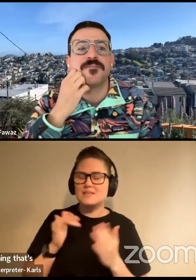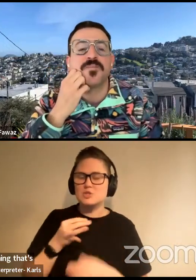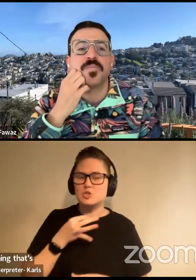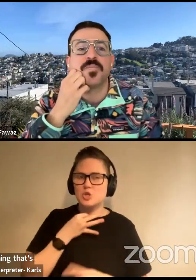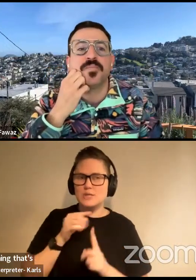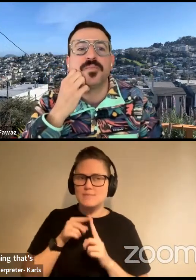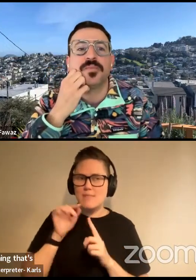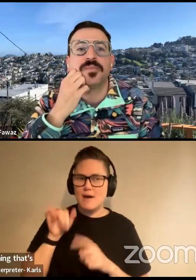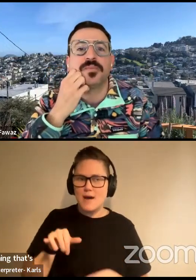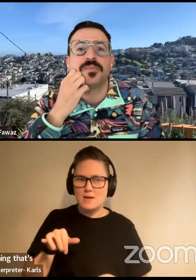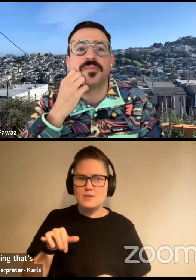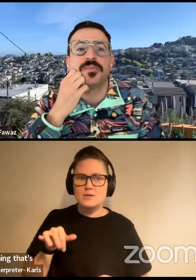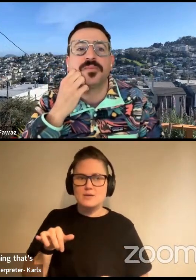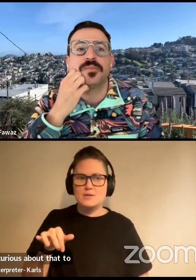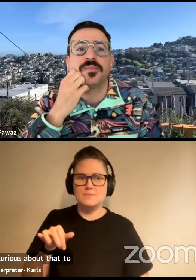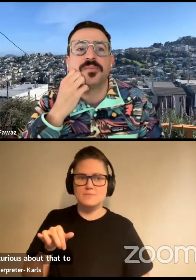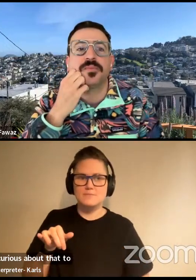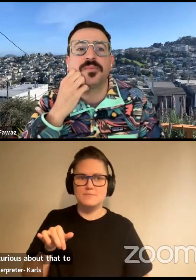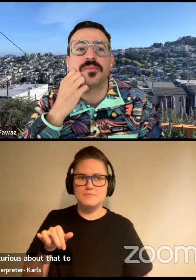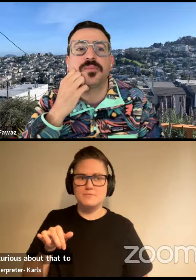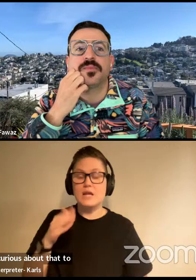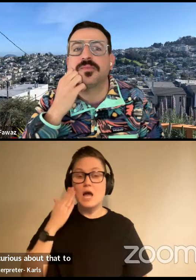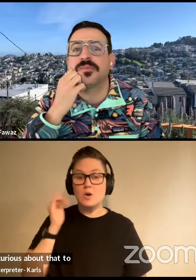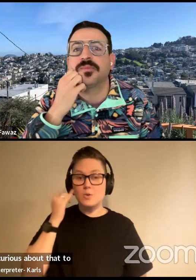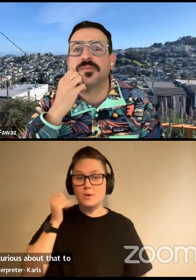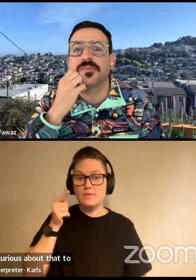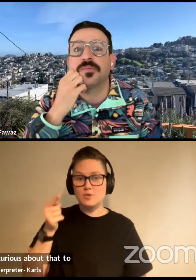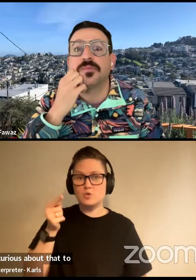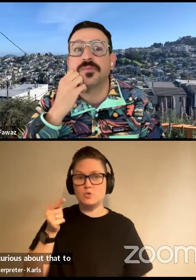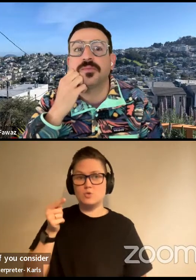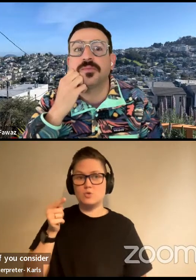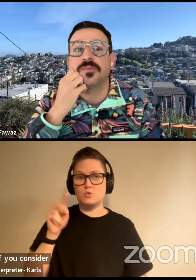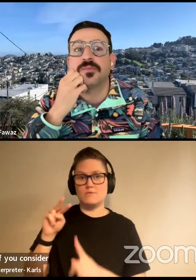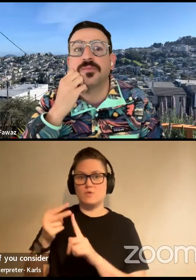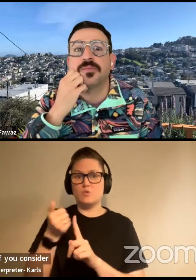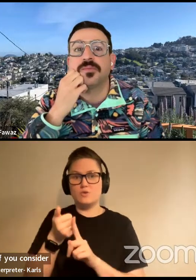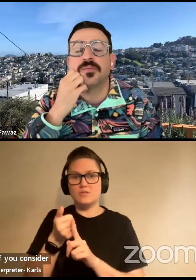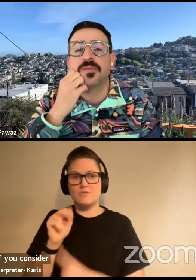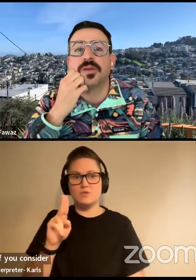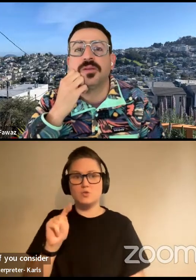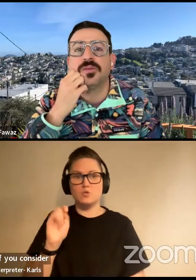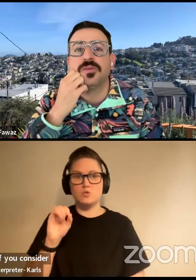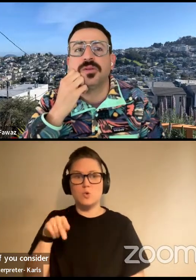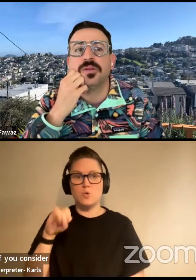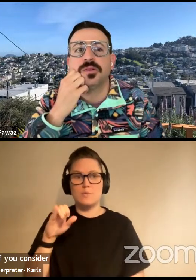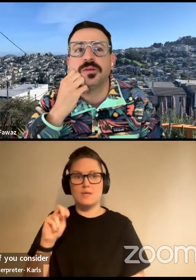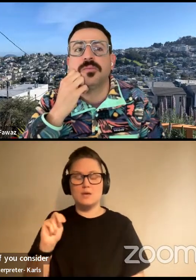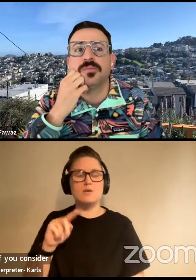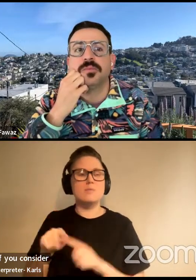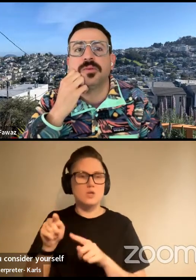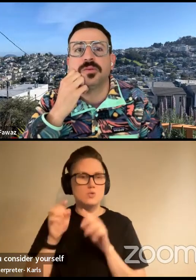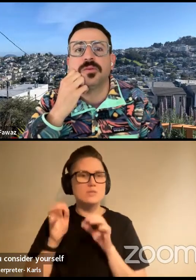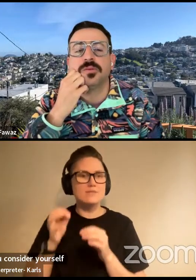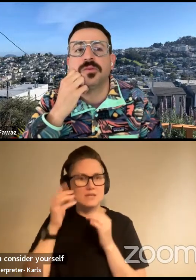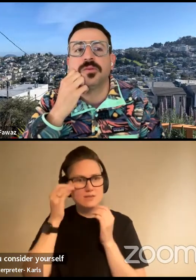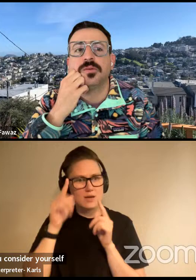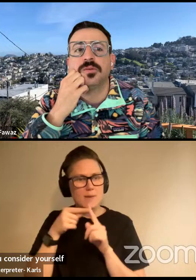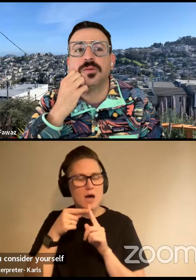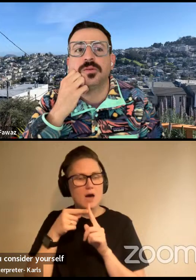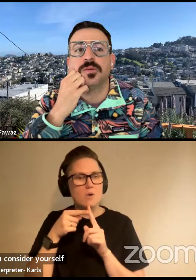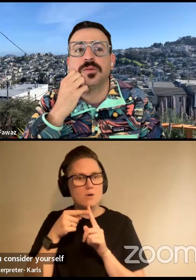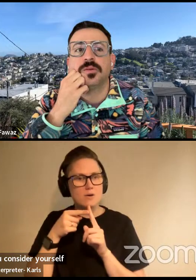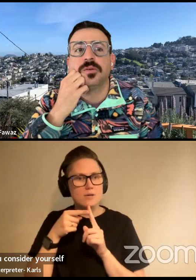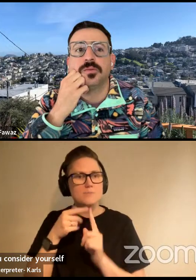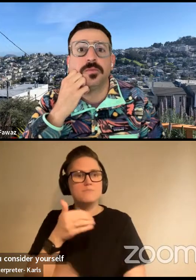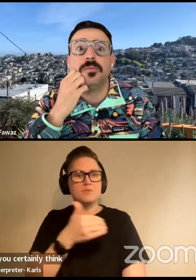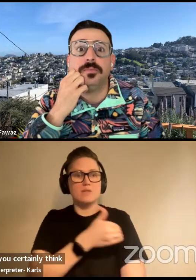that to me is, and I don't know if you consider yourself utopian, but you certainly think about the power of